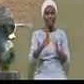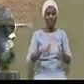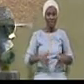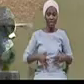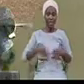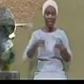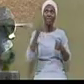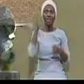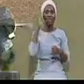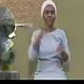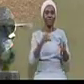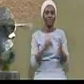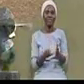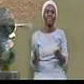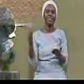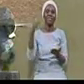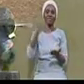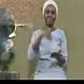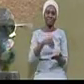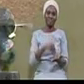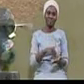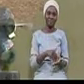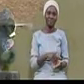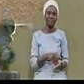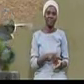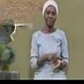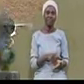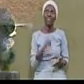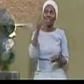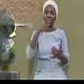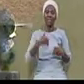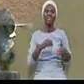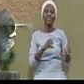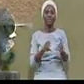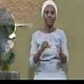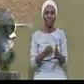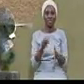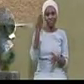He will do it again. The man of Calvary,